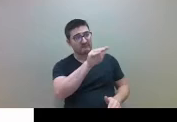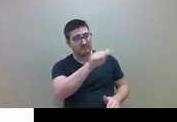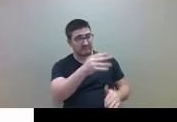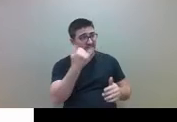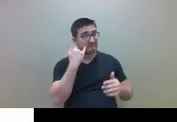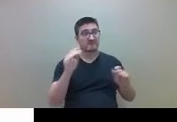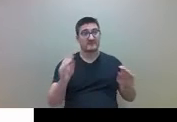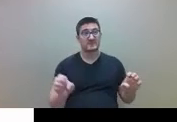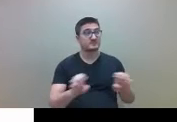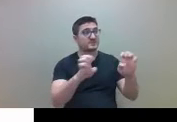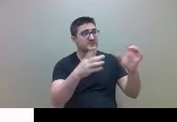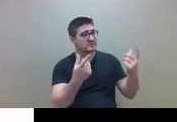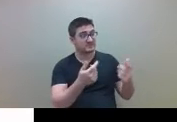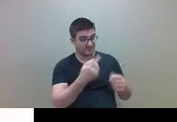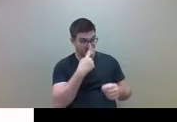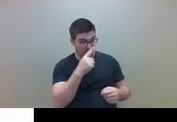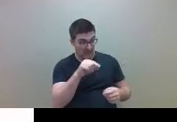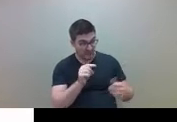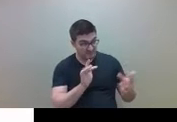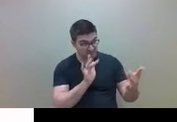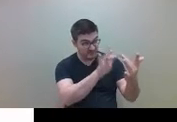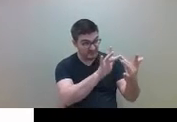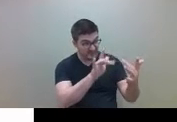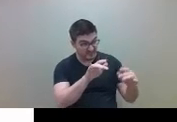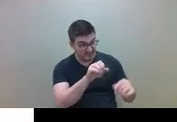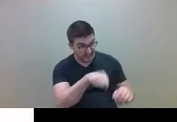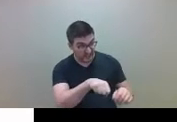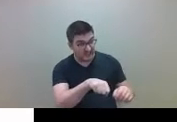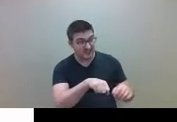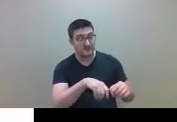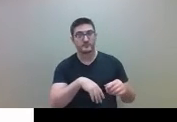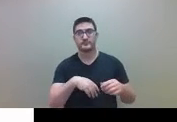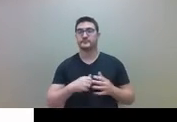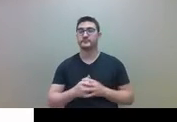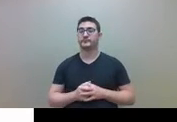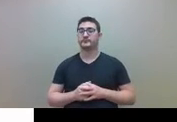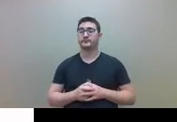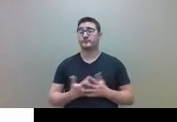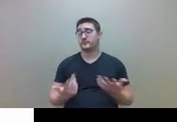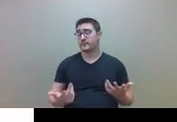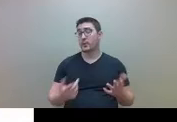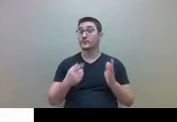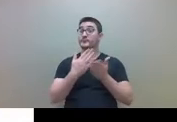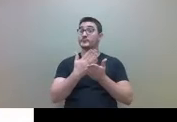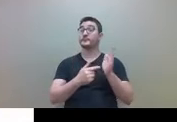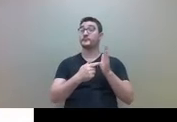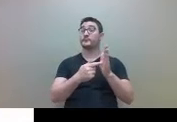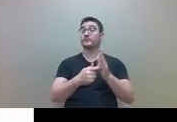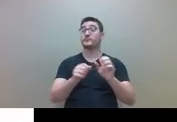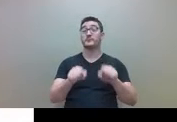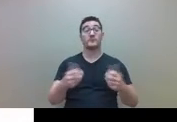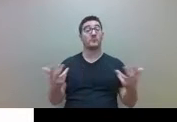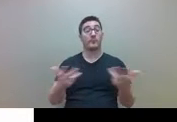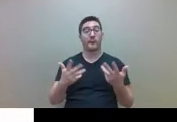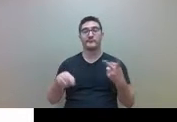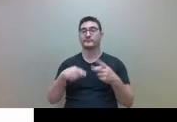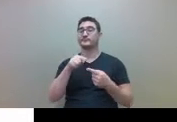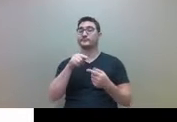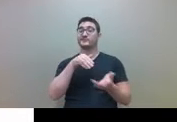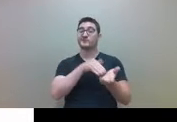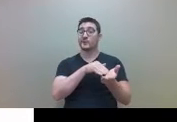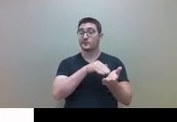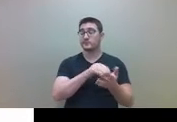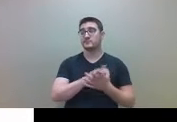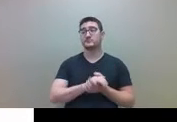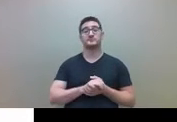that might be experts in the disease manifestation of the person you're caring